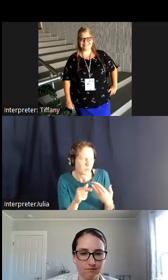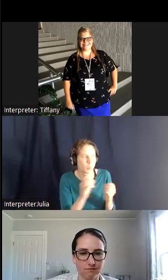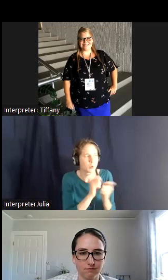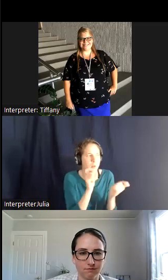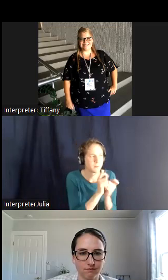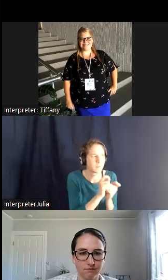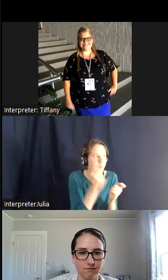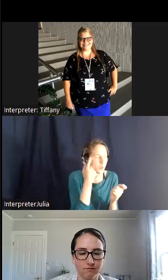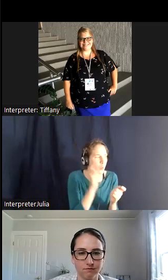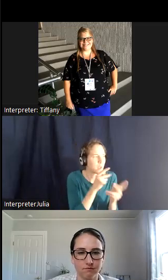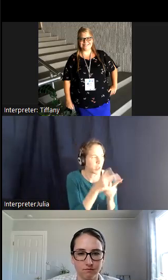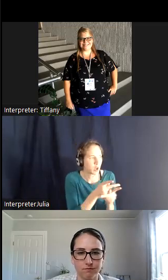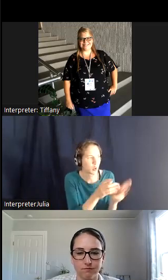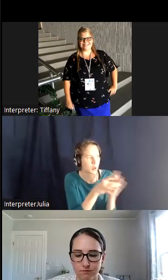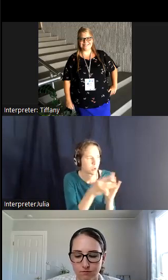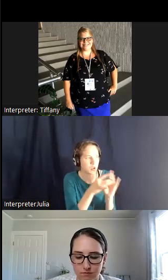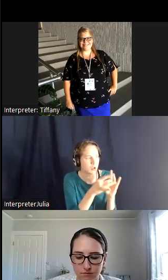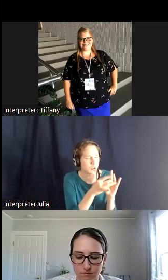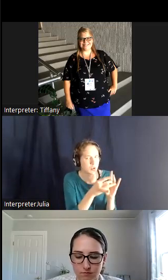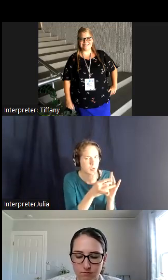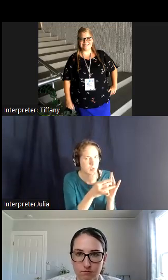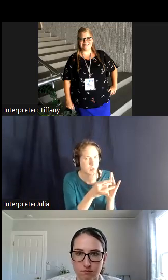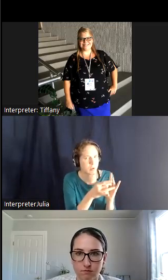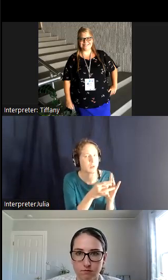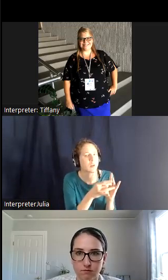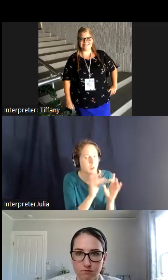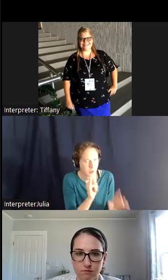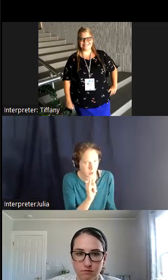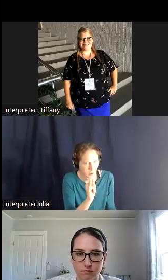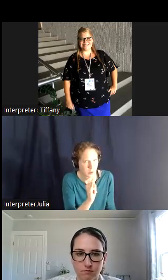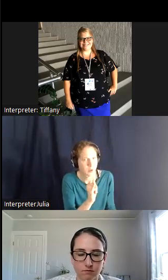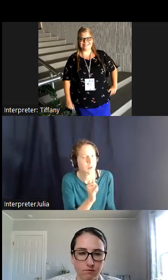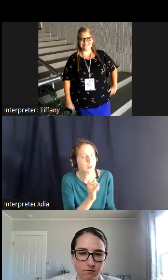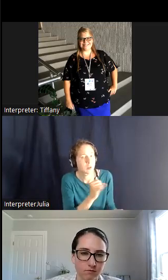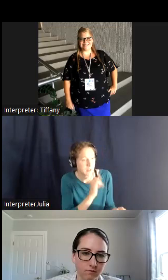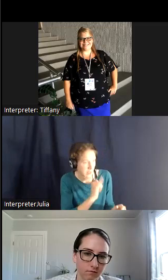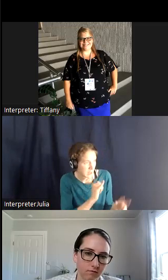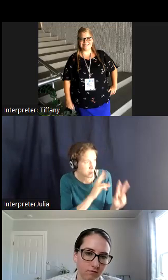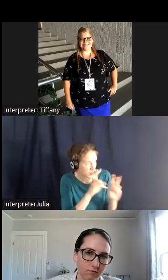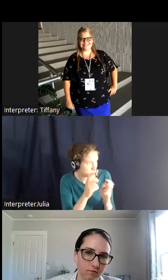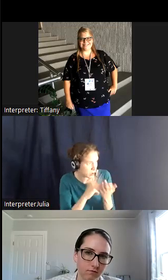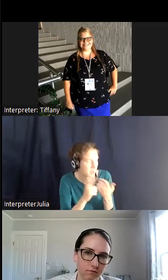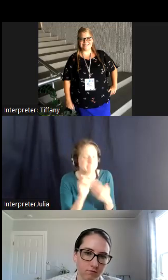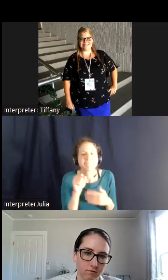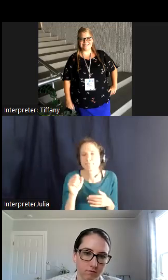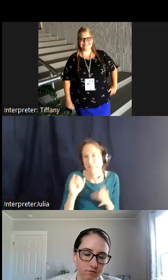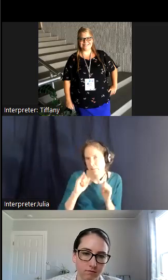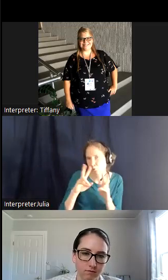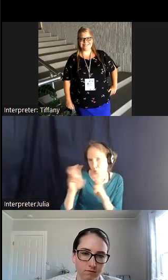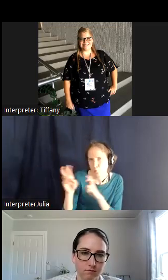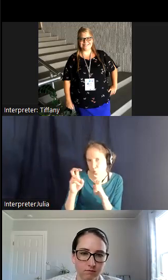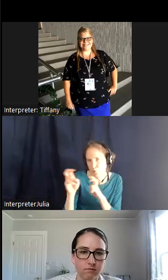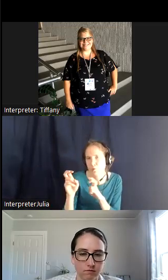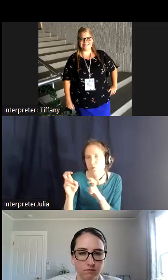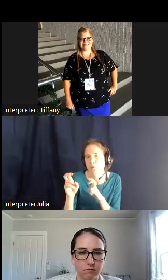coordination in terms of, I see you nodding, so I think we're talking about the same thing. Exactly, talking about the same thing, leaving the